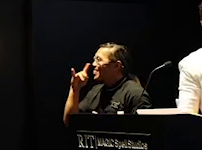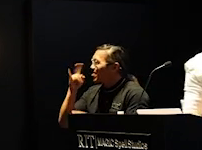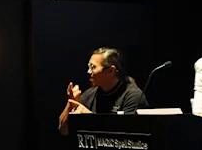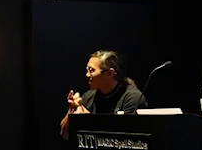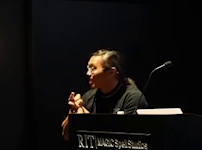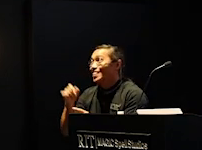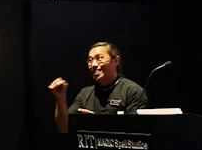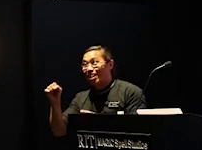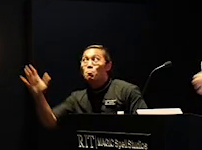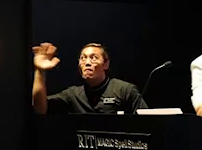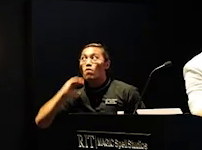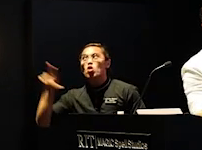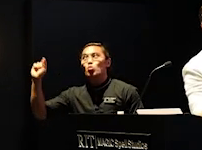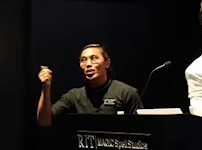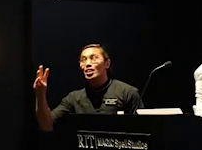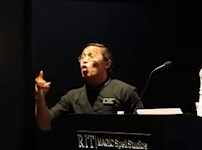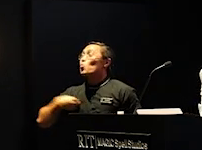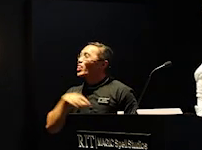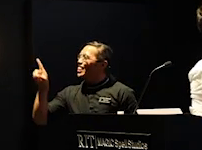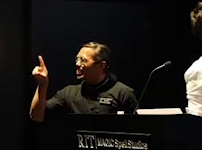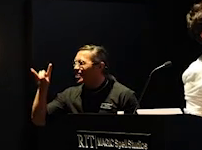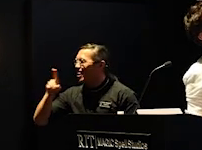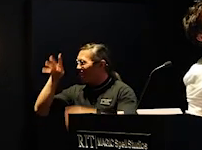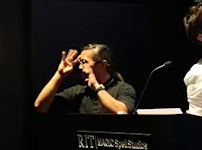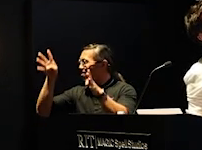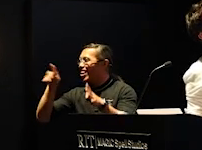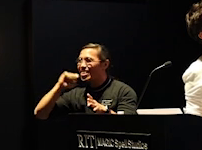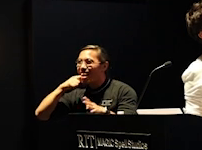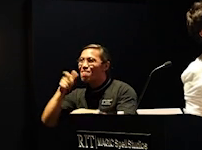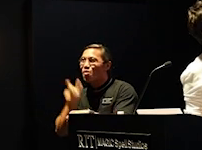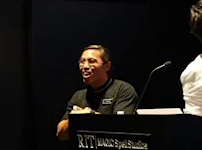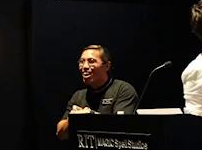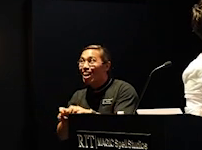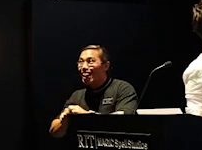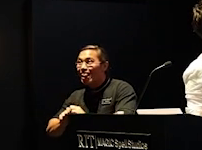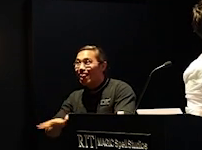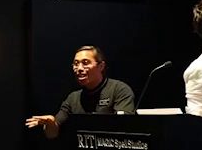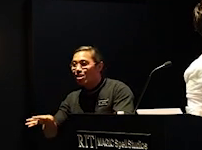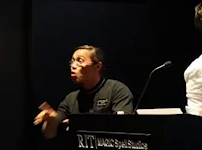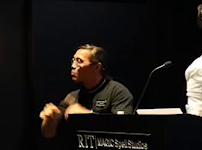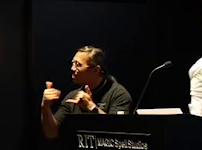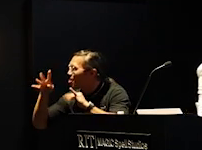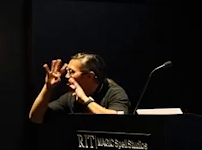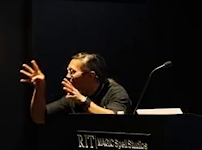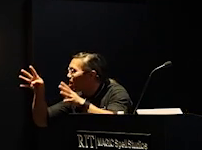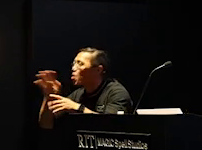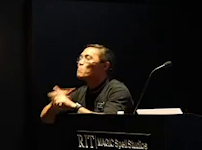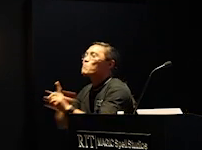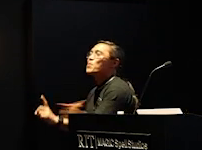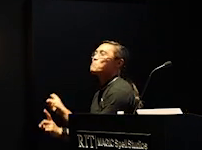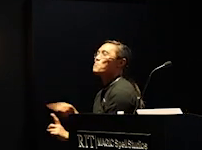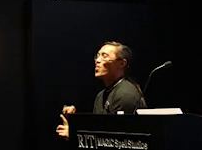the Apple Watch, remember, write that down. No, but I started already